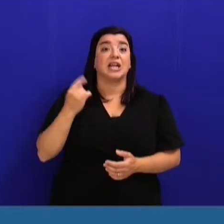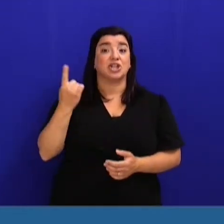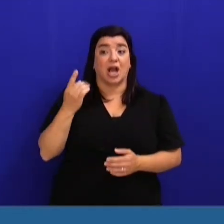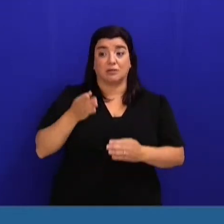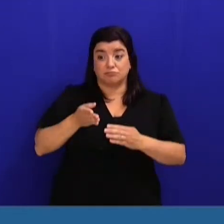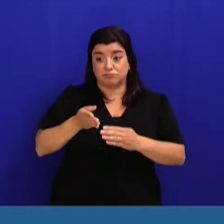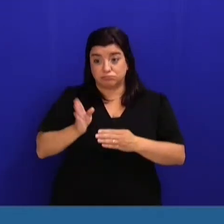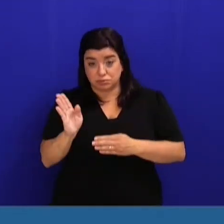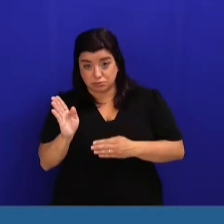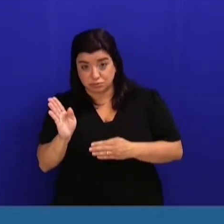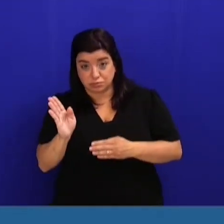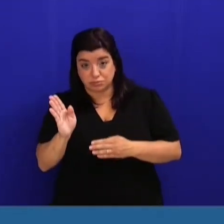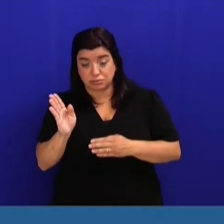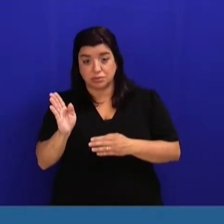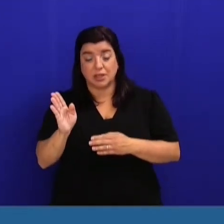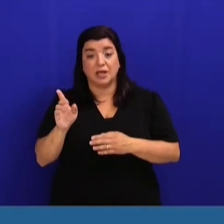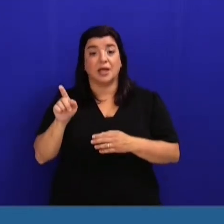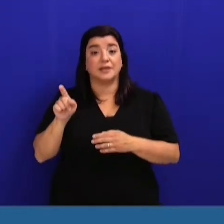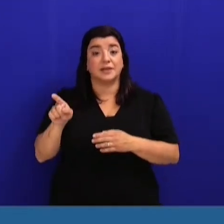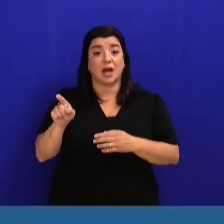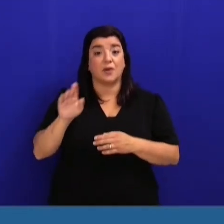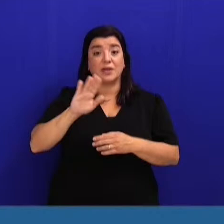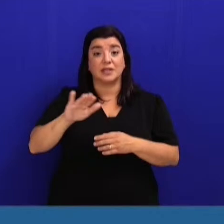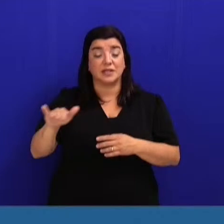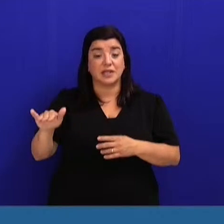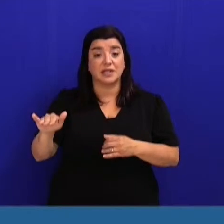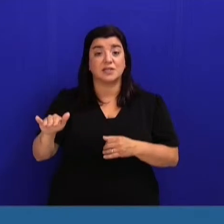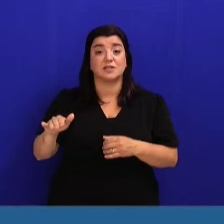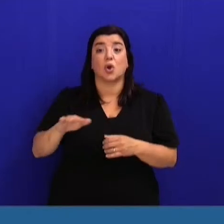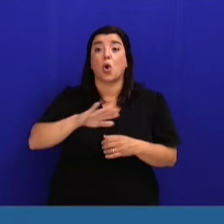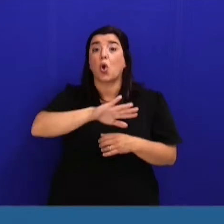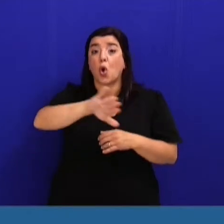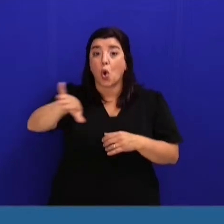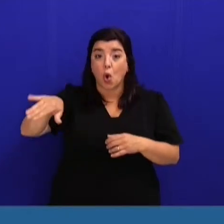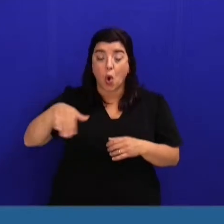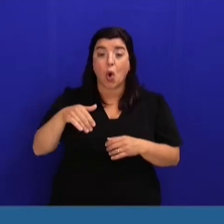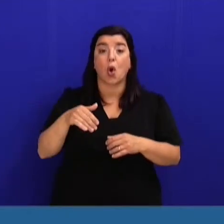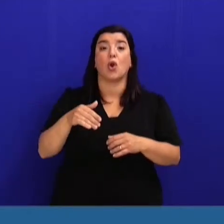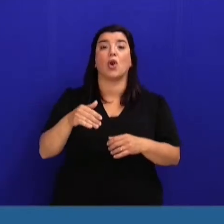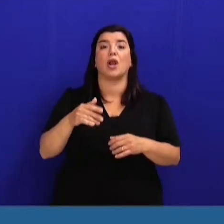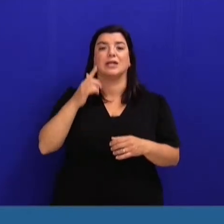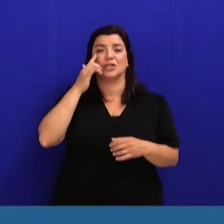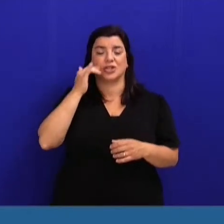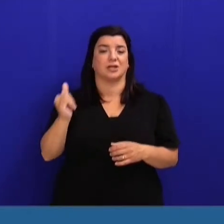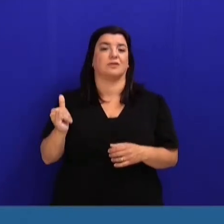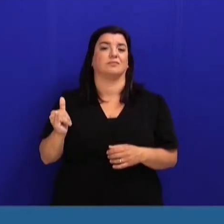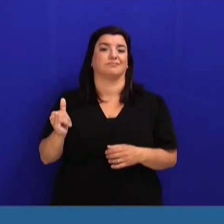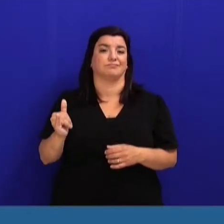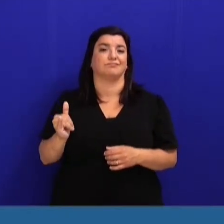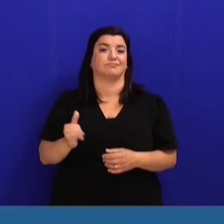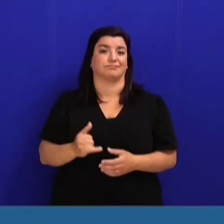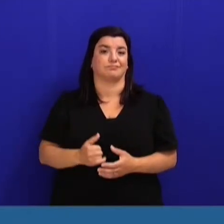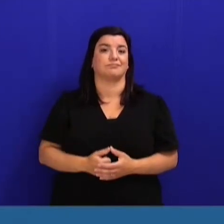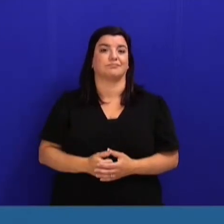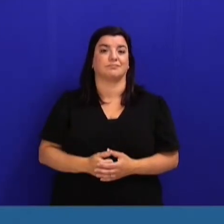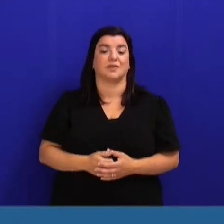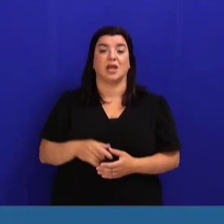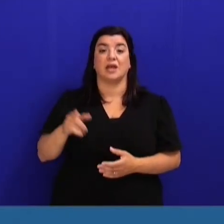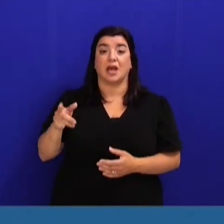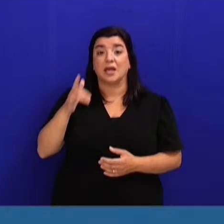mbagħad aħna dawn in-nies kollha li qegħdin jgħaddu mill-ajruport tagħna jiġu jerġgħu iċċekkjati. Jiġu